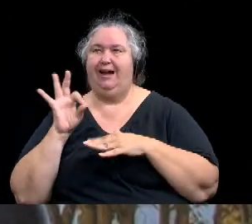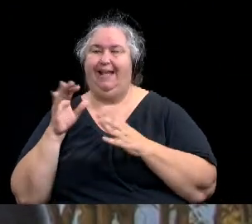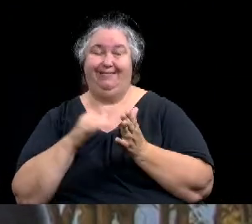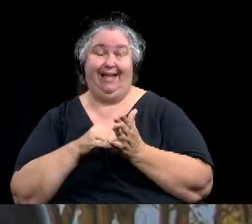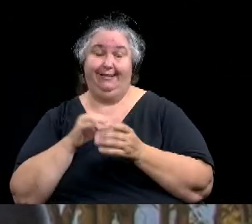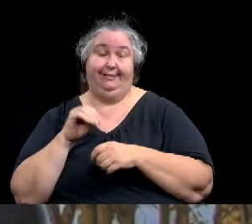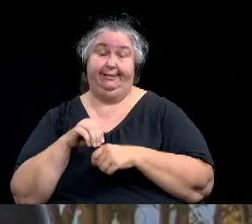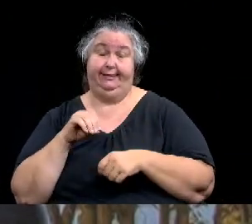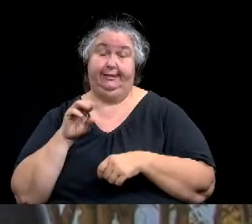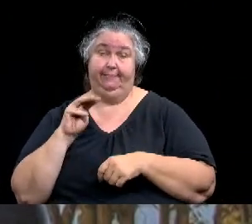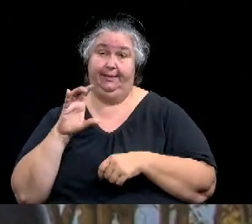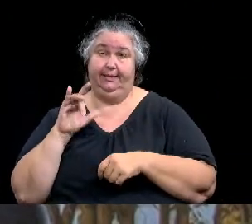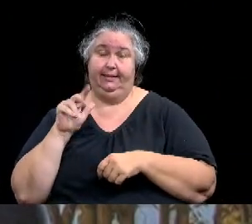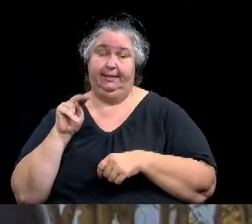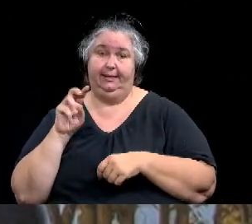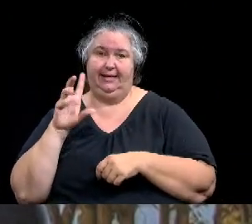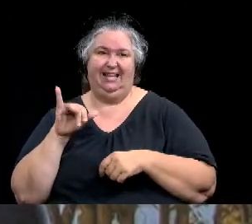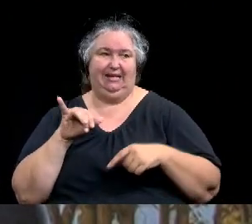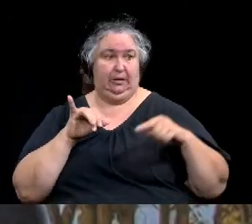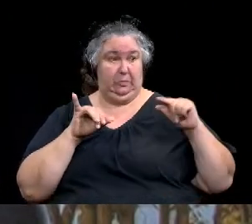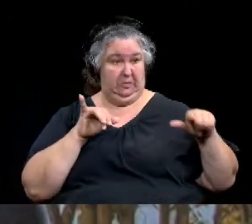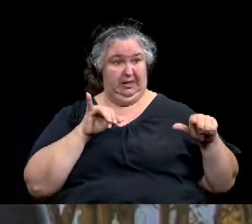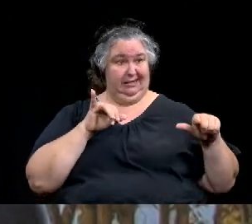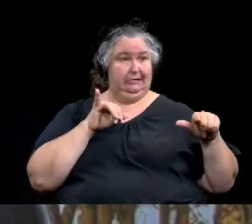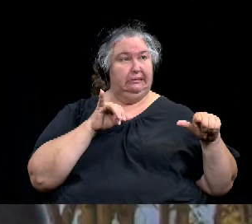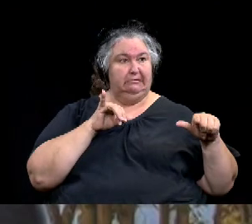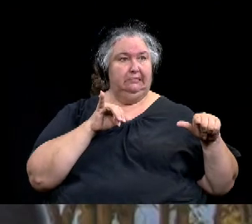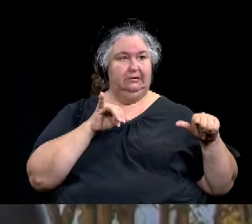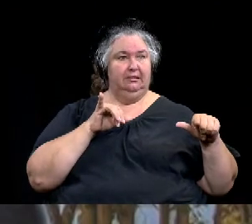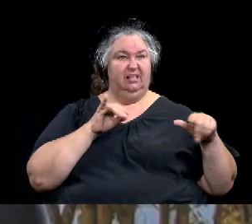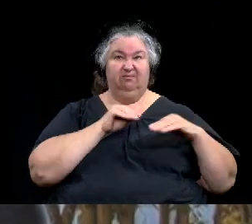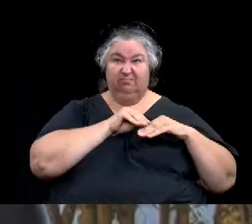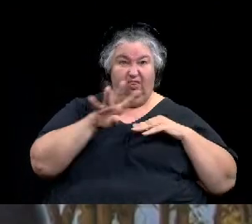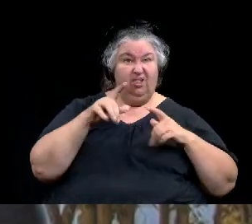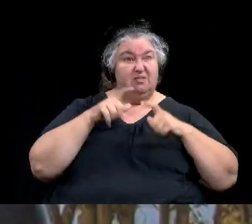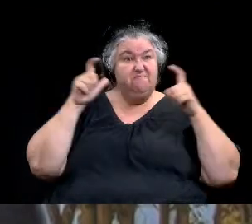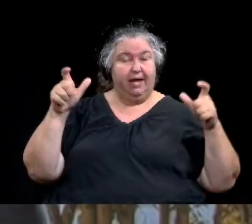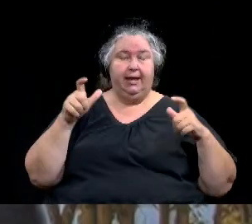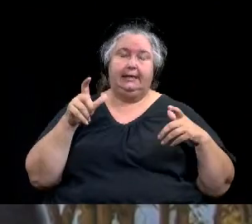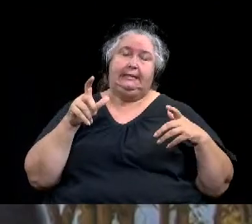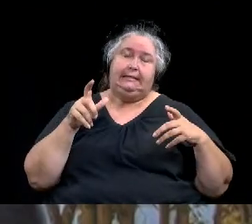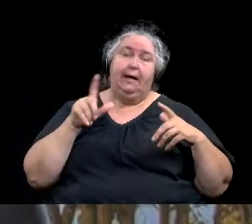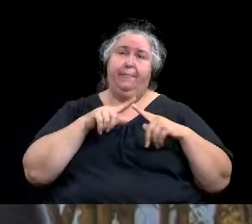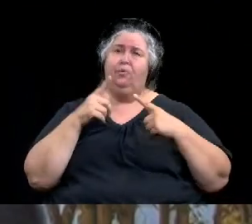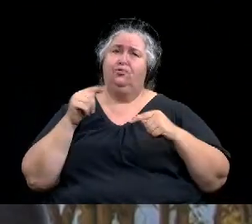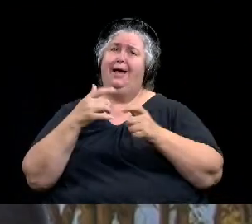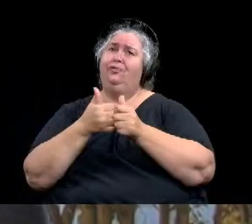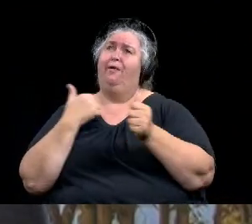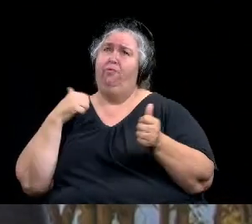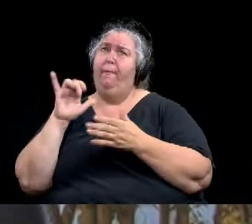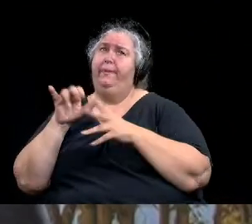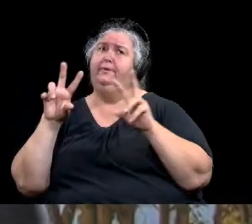County, it's just not enough to really make a huge difference, but we're trying very hard to avoid those issues.